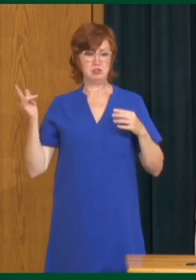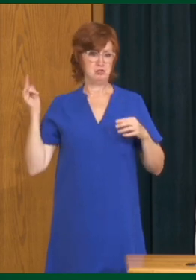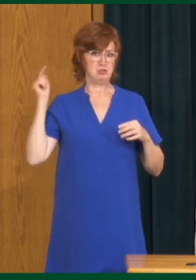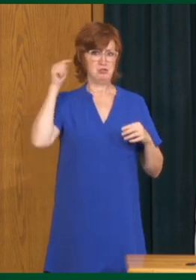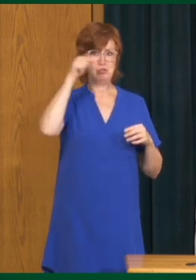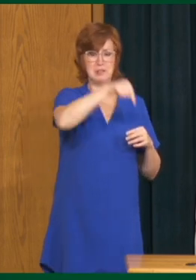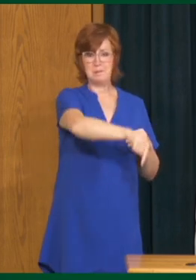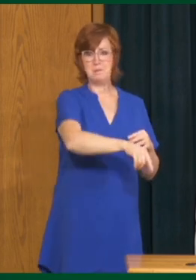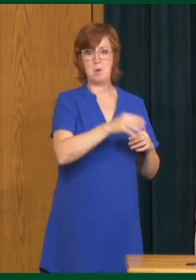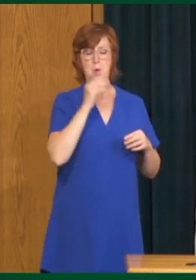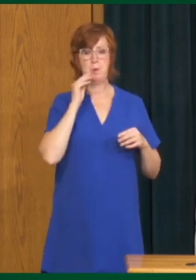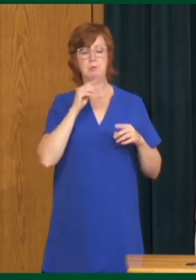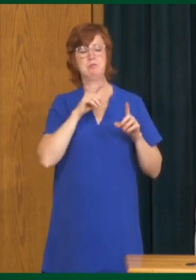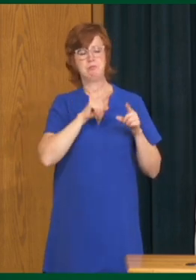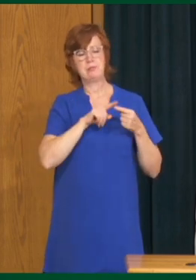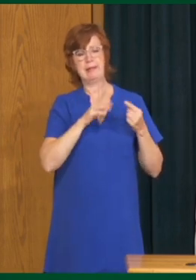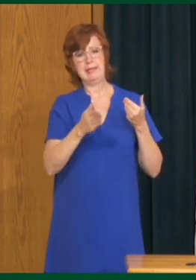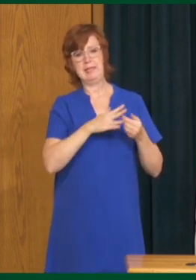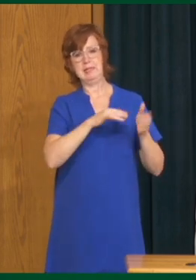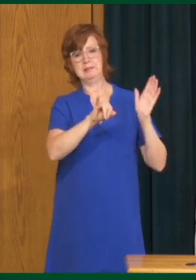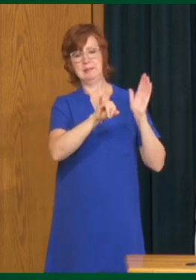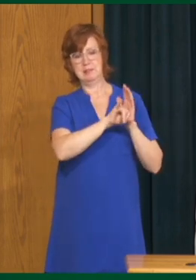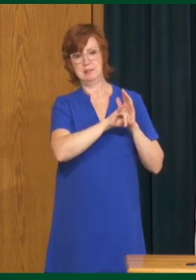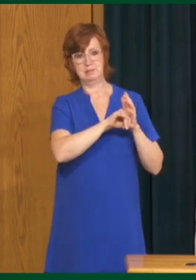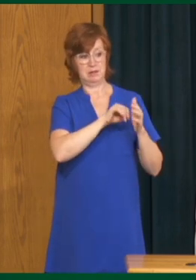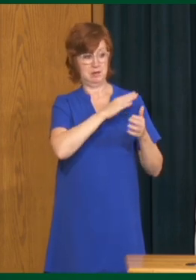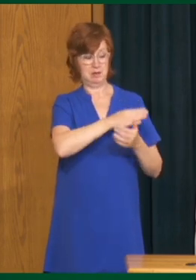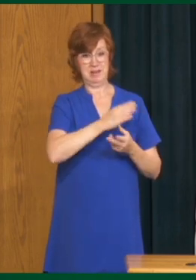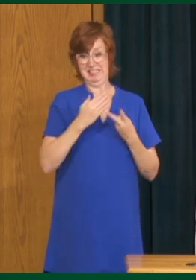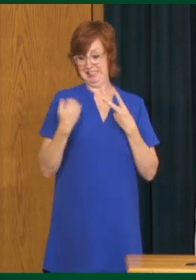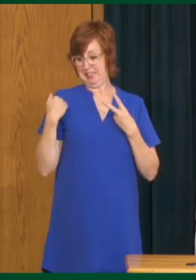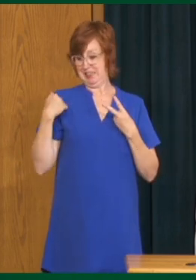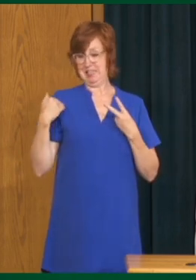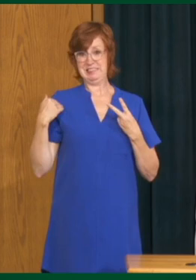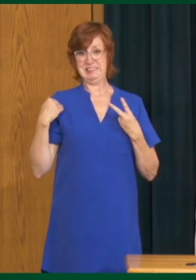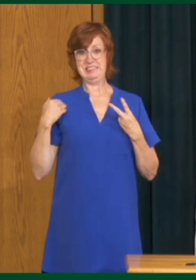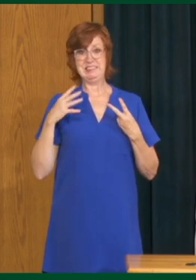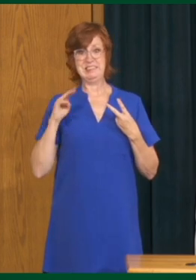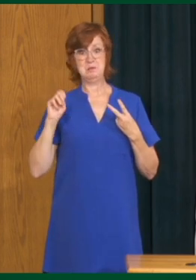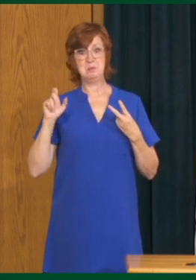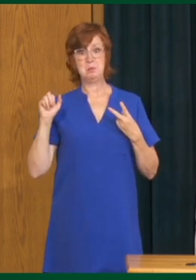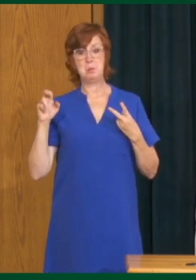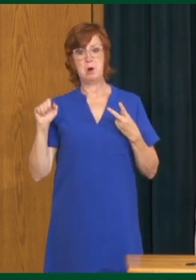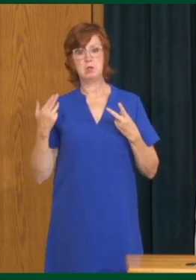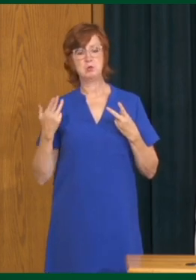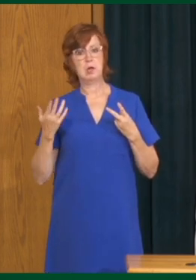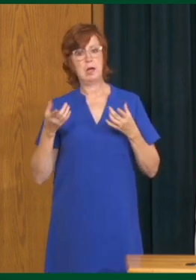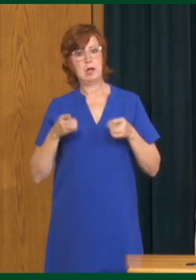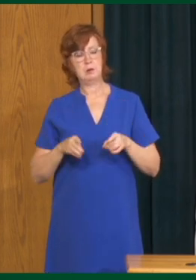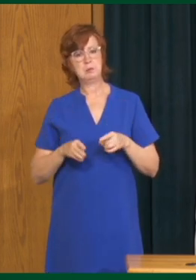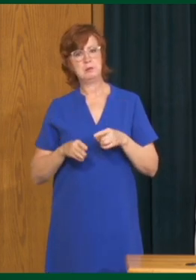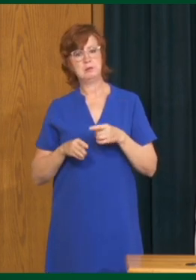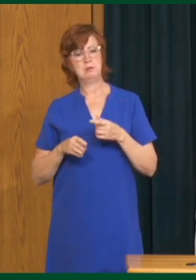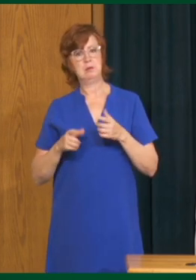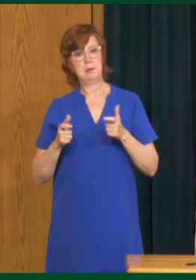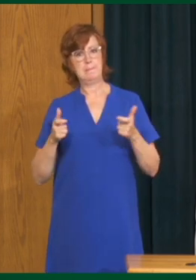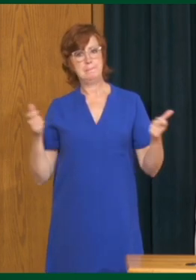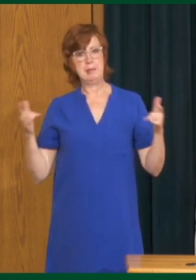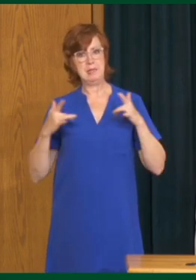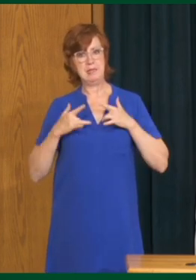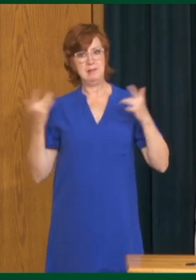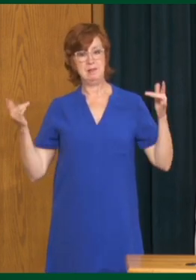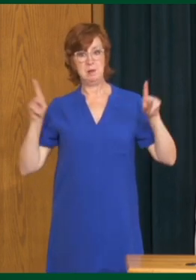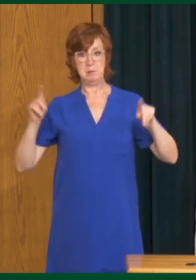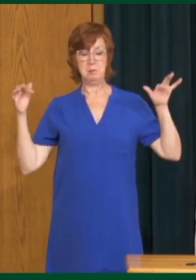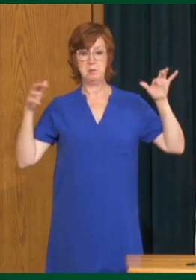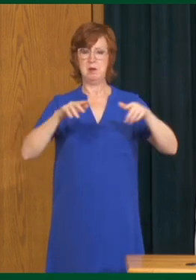at a mass gathering, which we announced publicly because there's a need to reach out to people who may have had been at that mass gathering, whether it